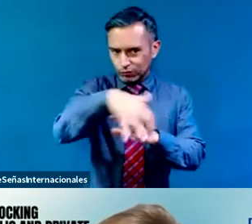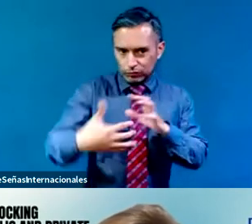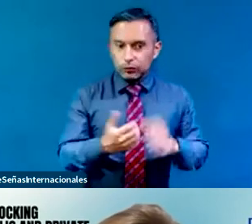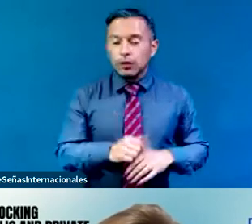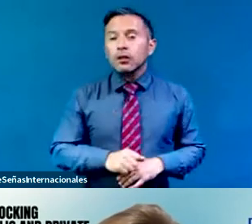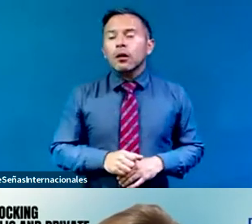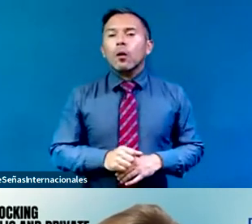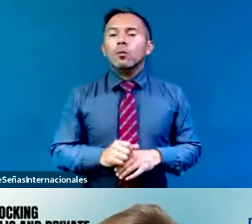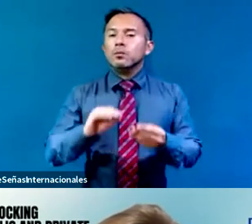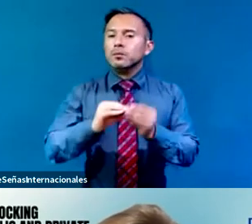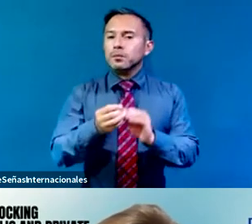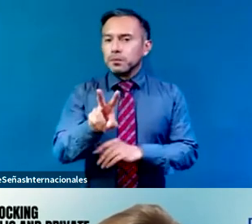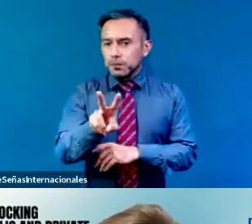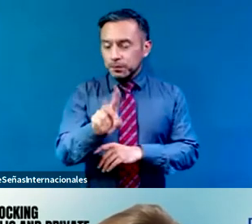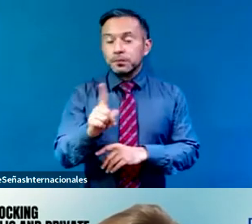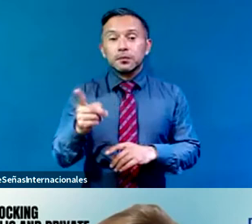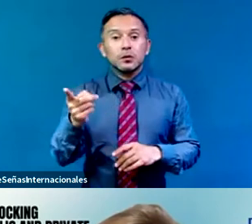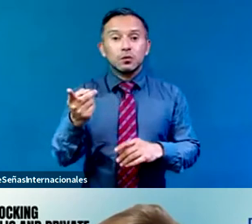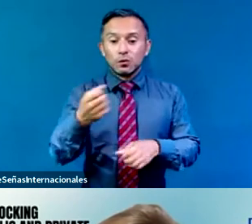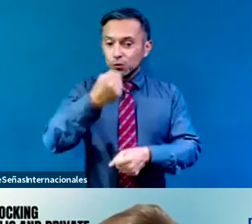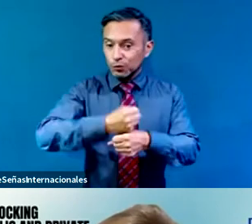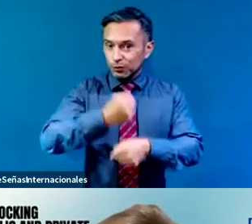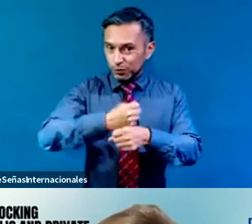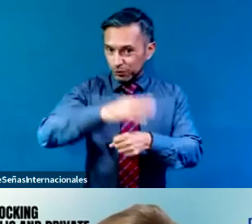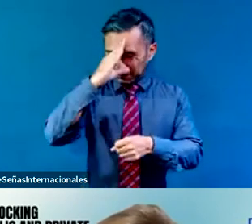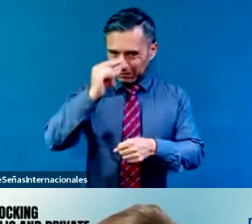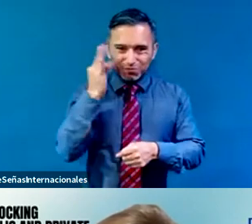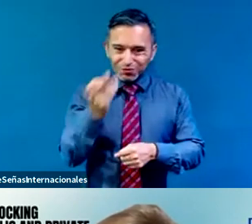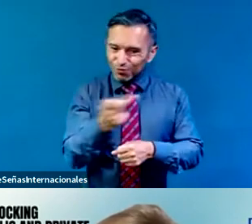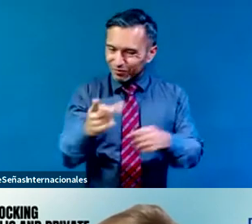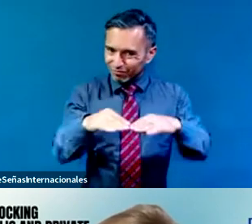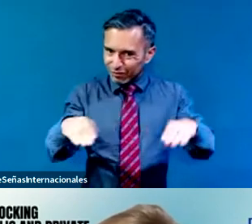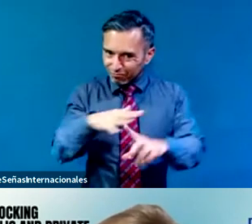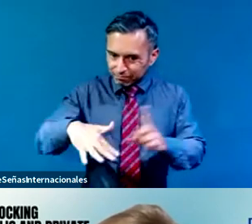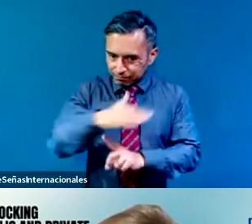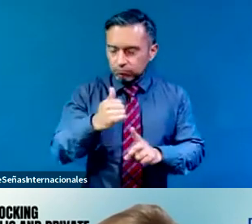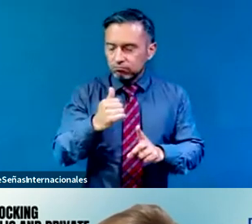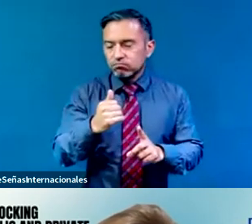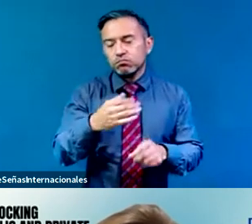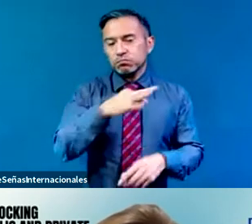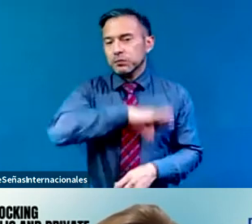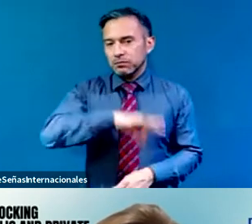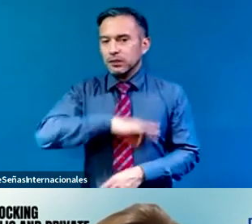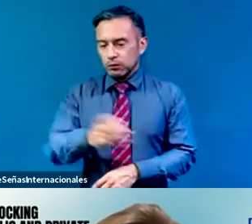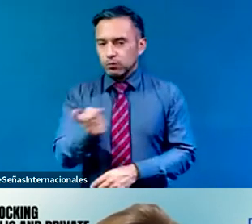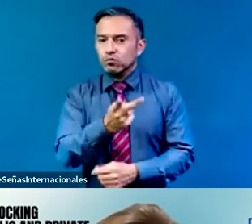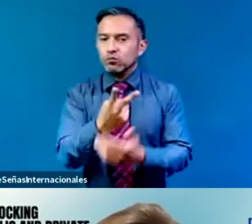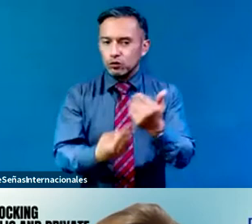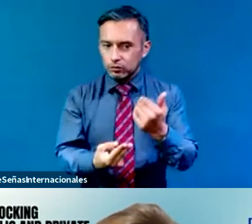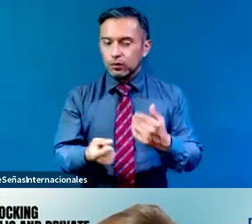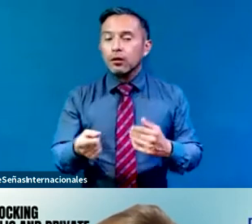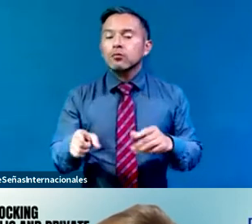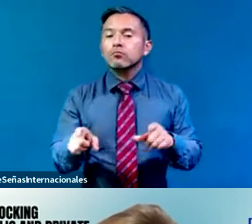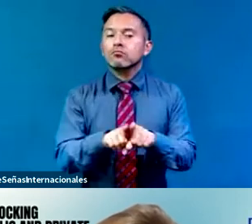changes. PayPal joined a coalition advocating for the passage of the Pregnant Workers Fairness Act and have been recognized by the